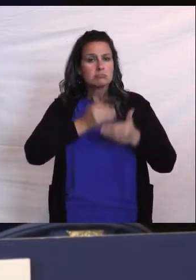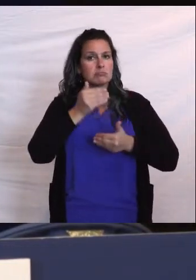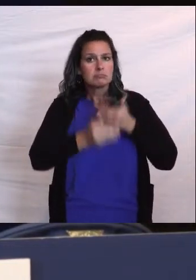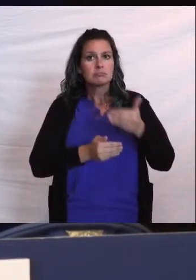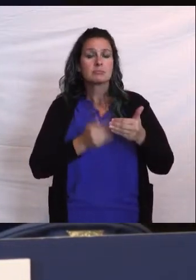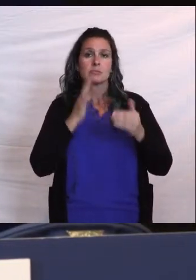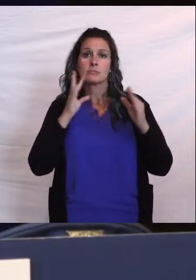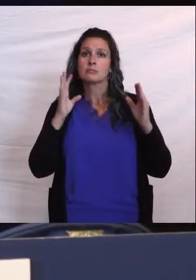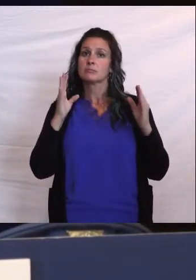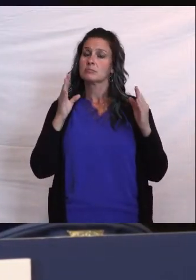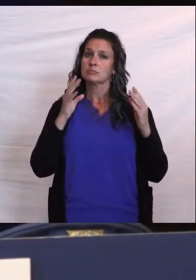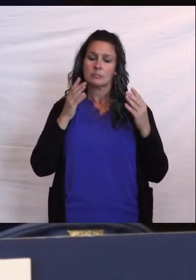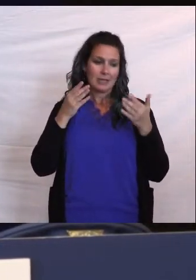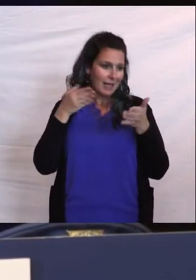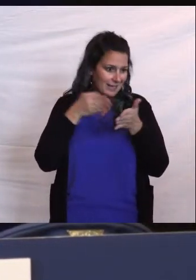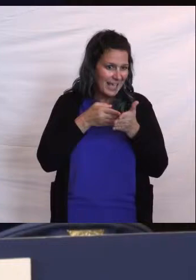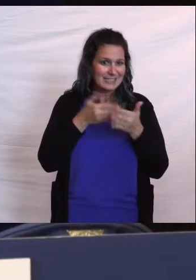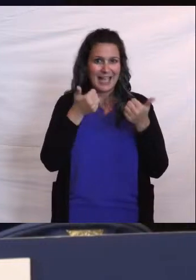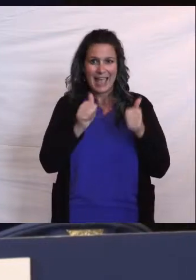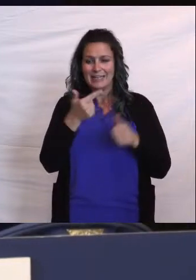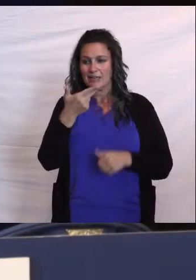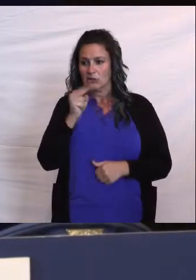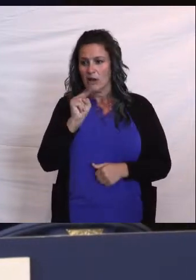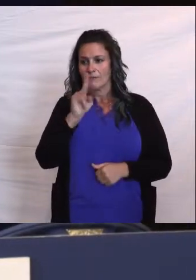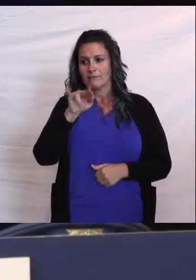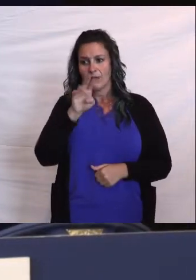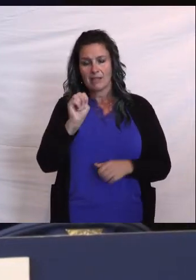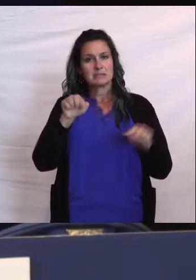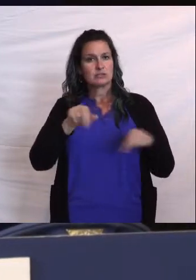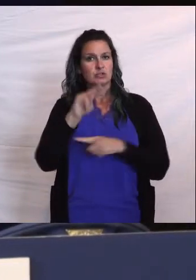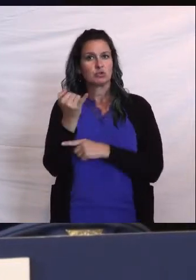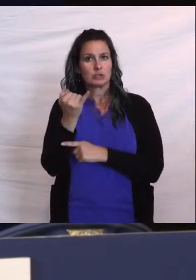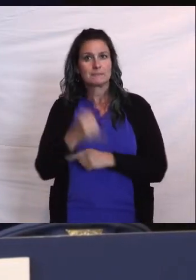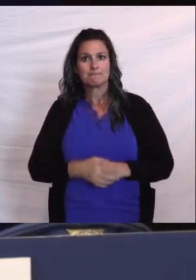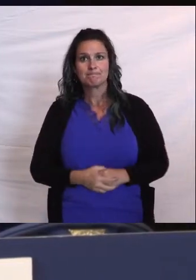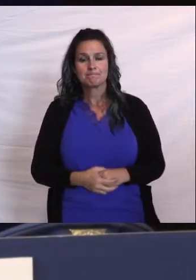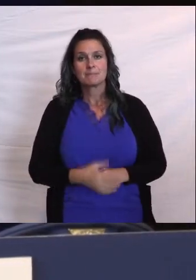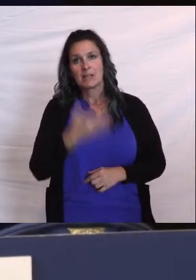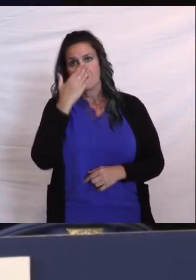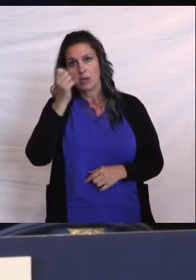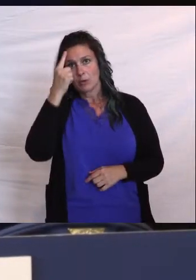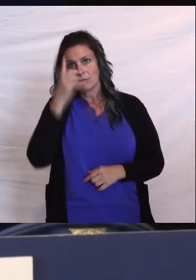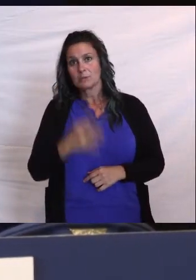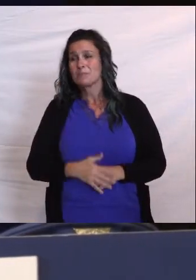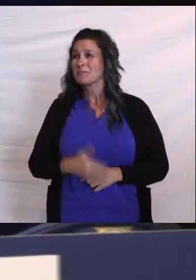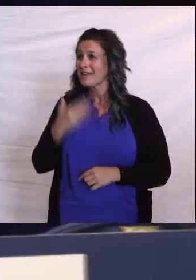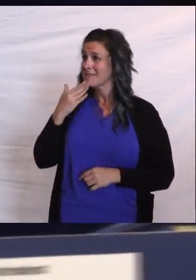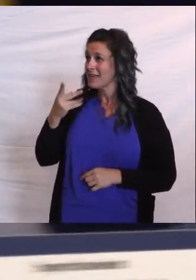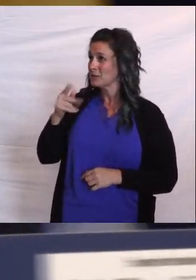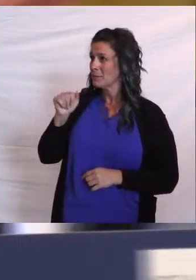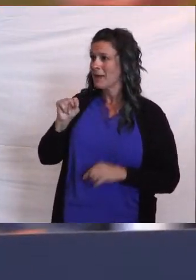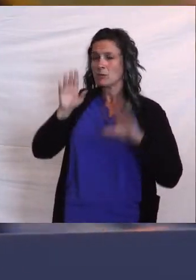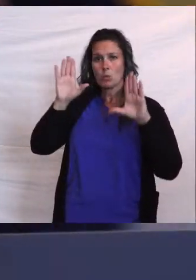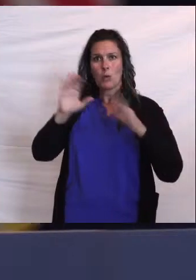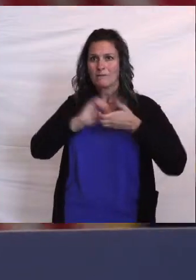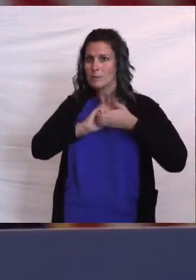do to combat illegal guns and gun violence in New Jersey. Thanks, Gov. Pat, thank you. They've been terrific partners from